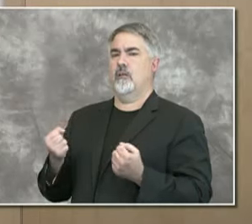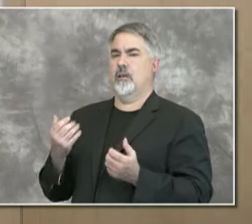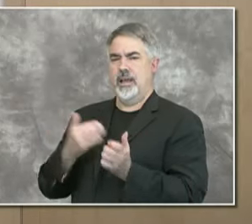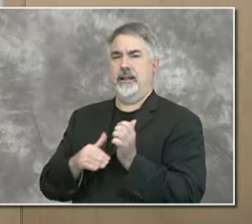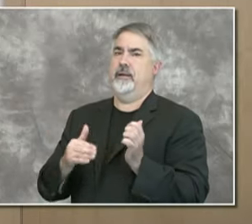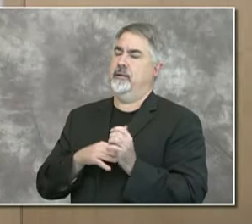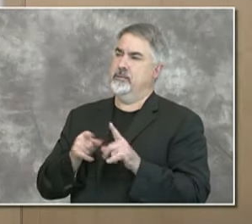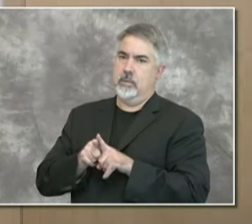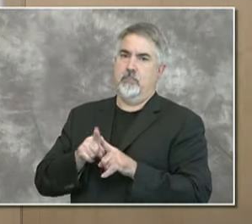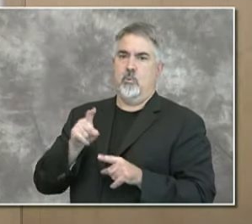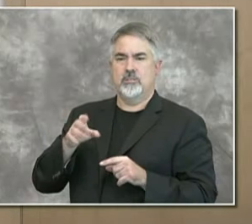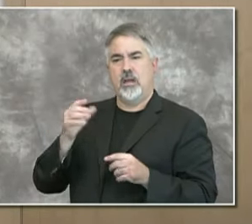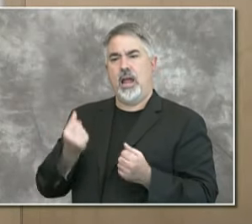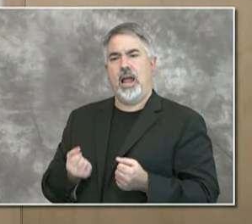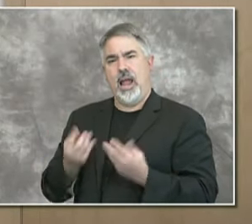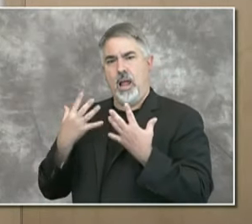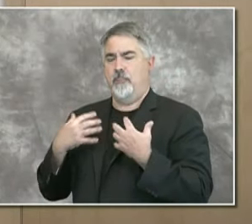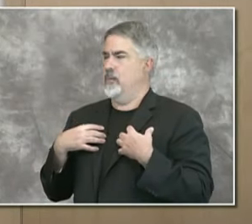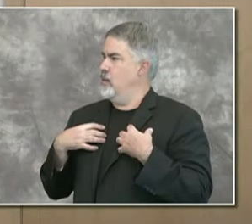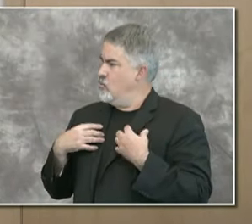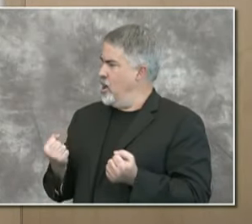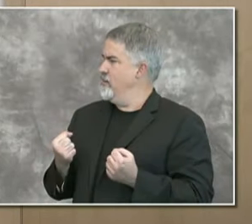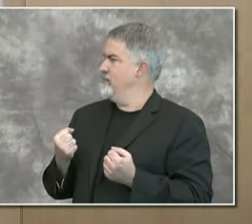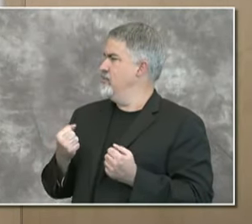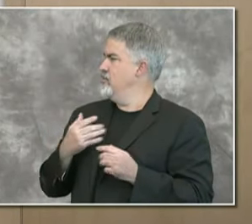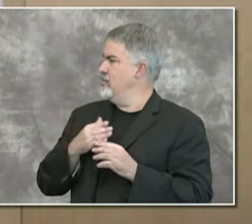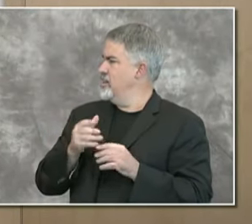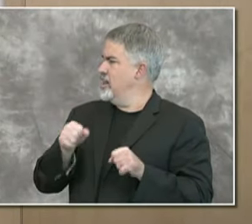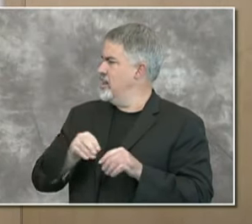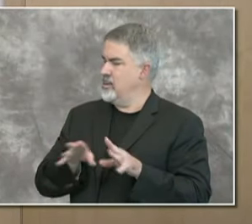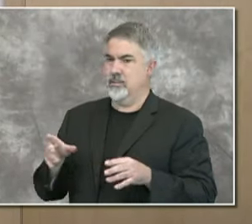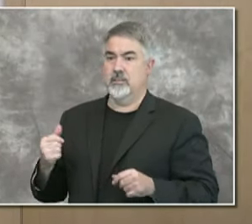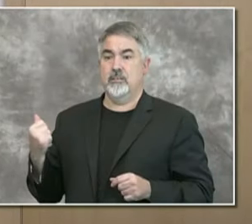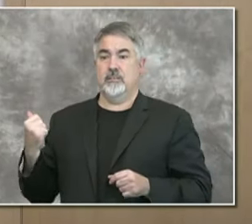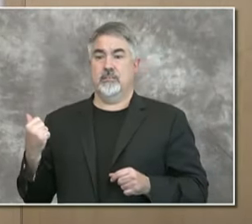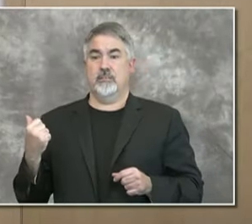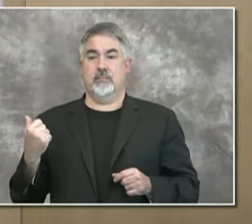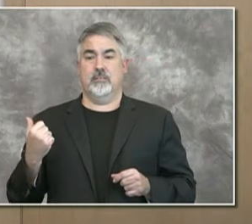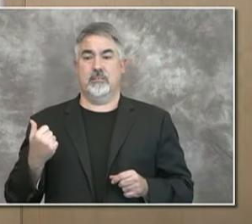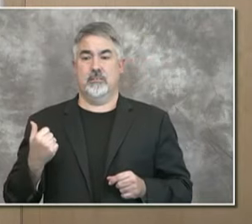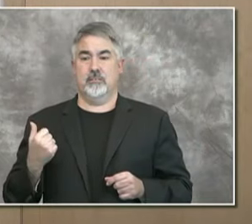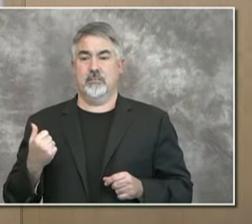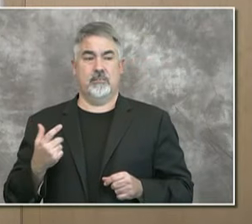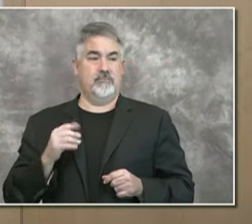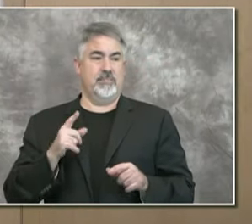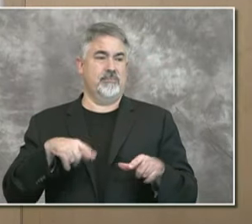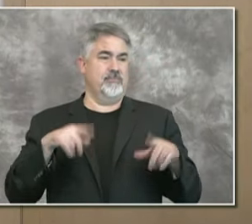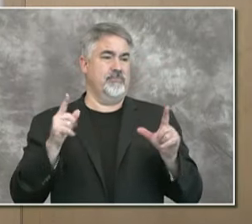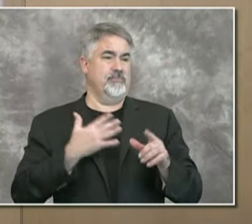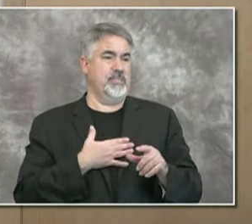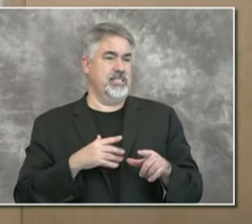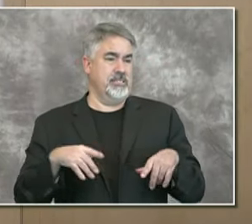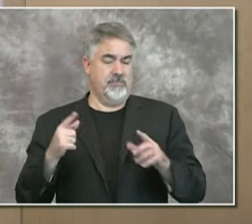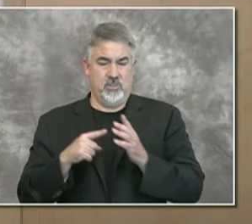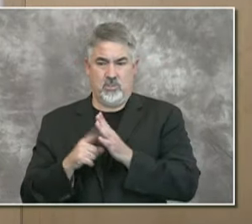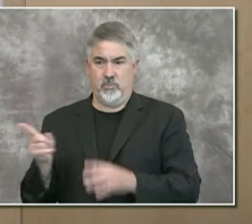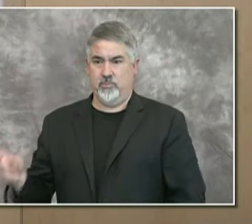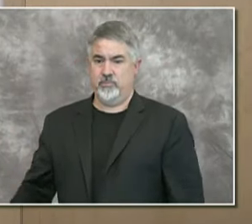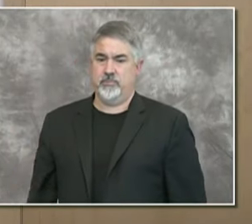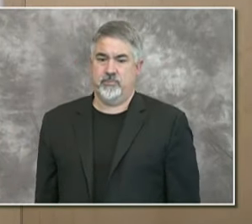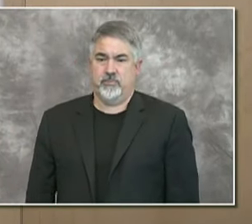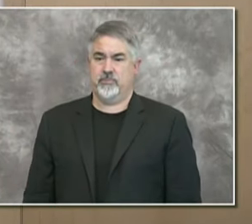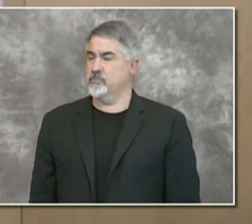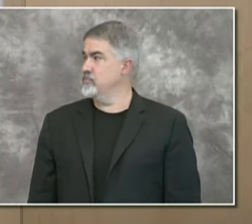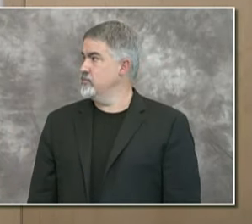COVID diagnosis? so in the, if you can place it again in the graphic that Supervisor